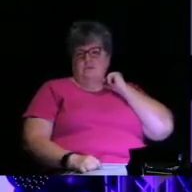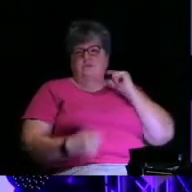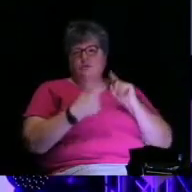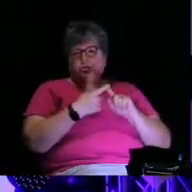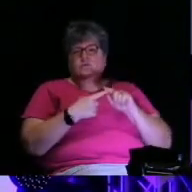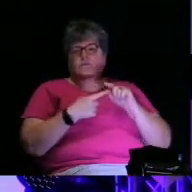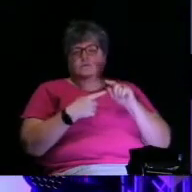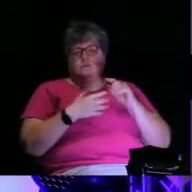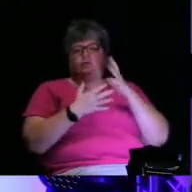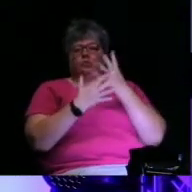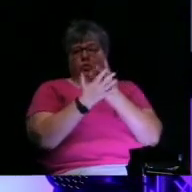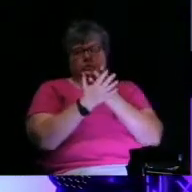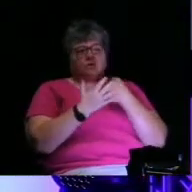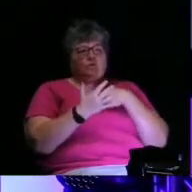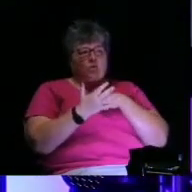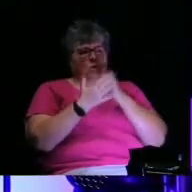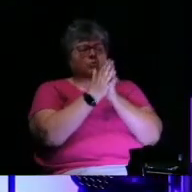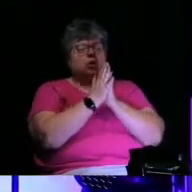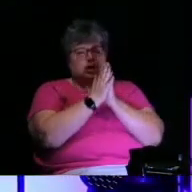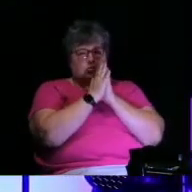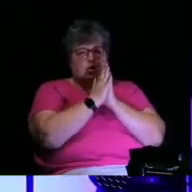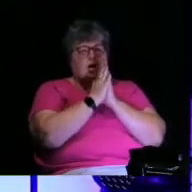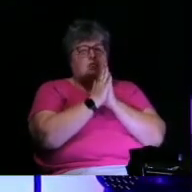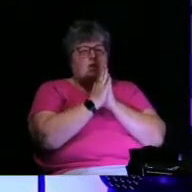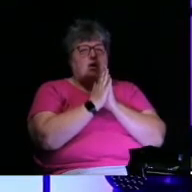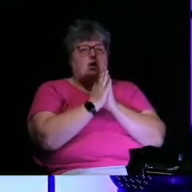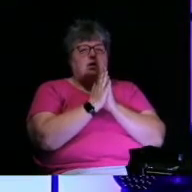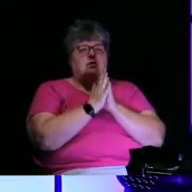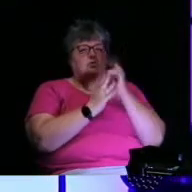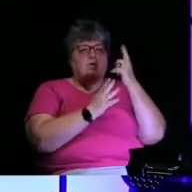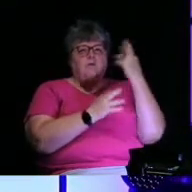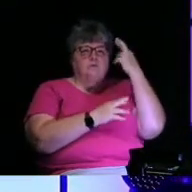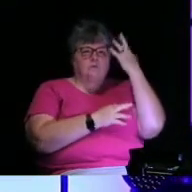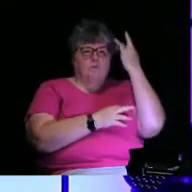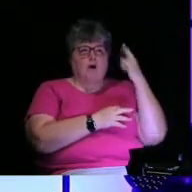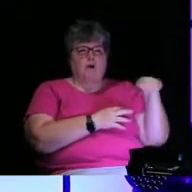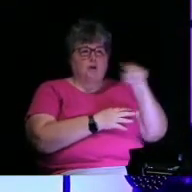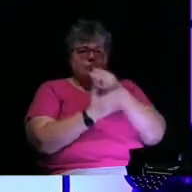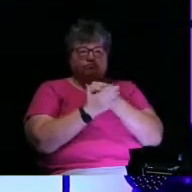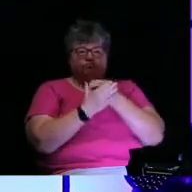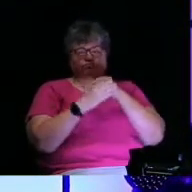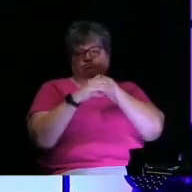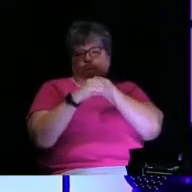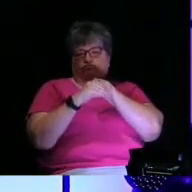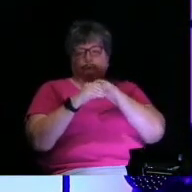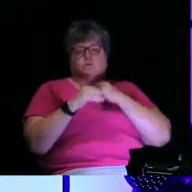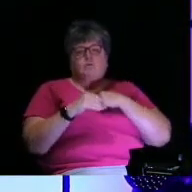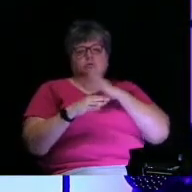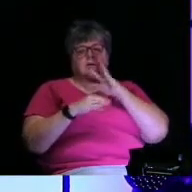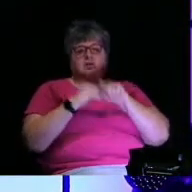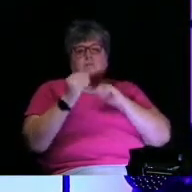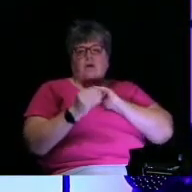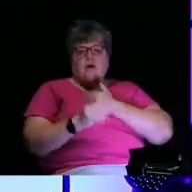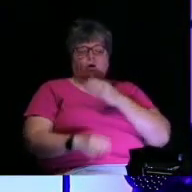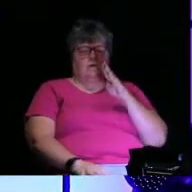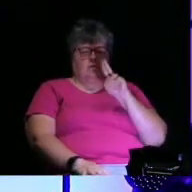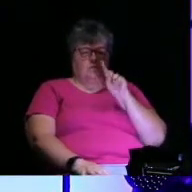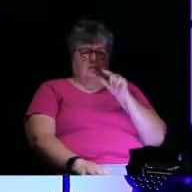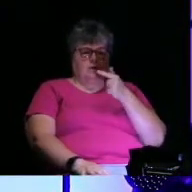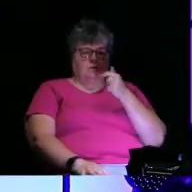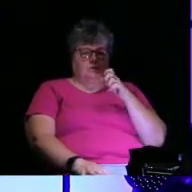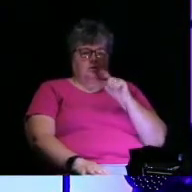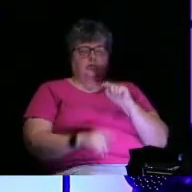yeah. And we're praying, all right? And this is one of the reasons you invest, all right? Because like I told you about our budget, we're trying to meet our budget, right? But we're praying that God